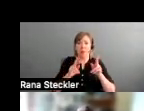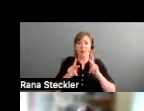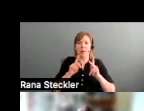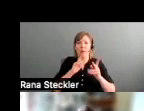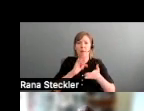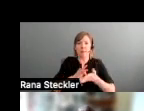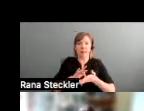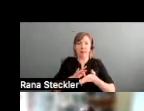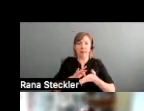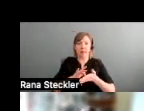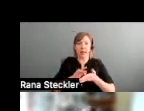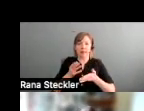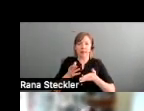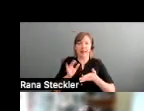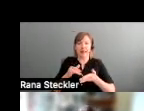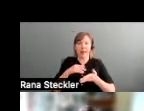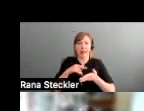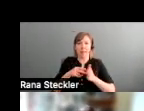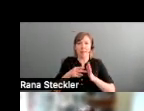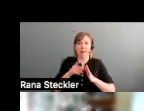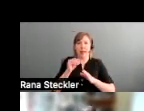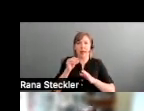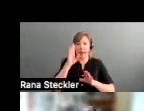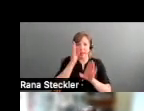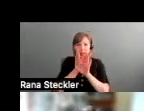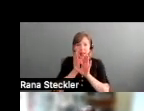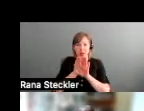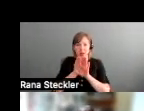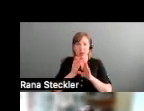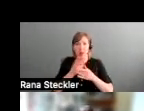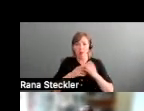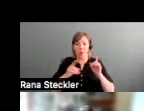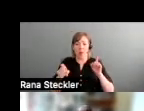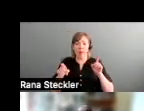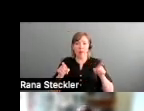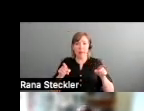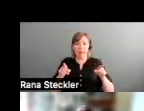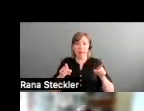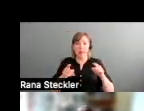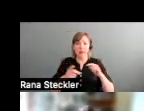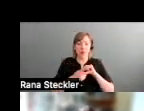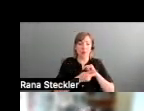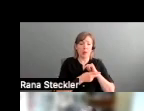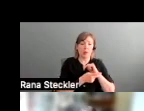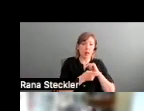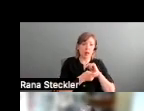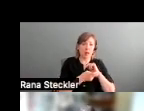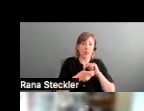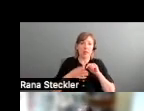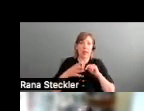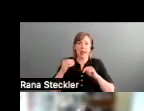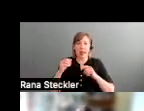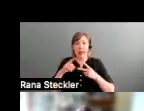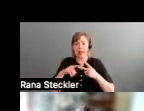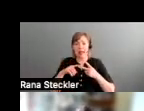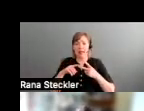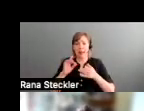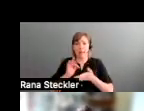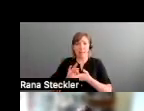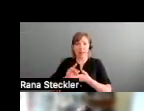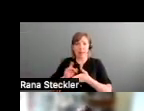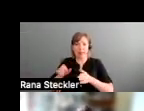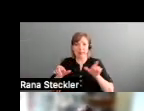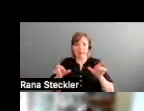are medicalized and psychiatrized, both of these things, criminalization and